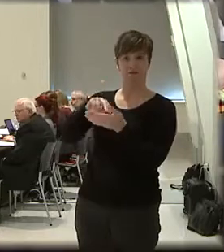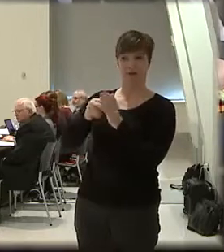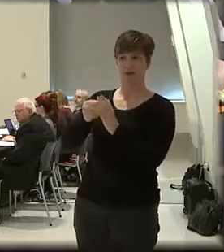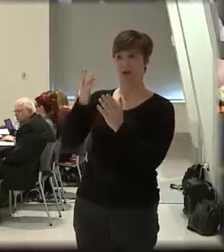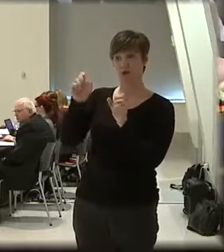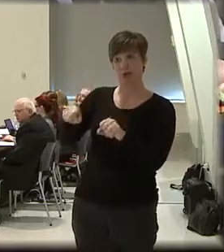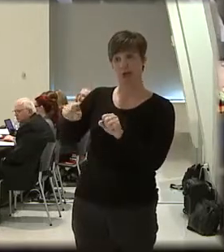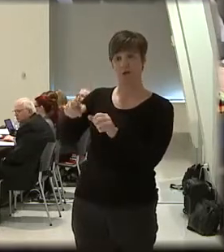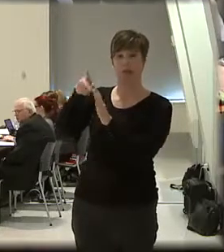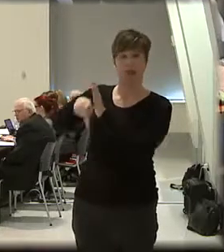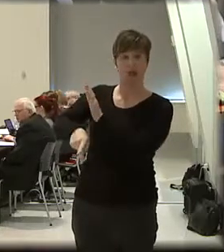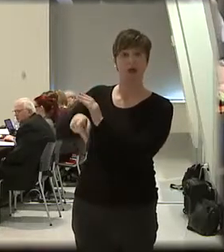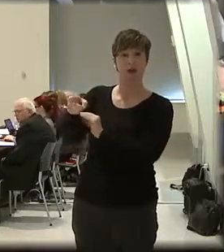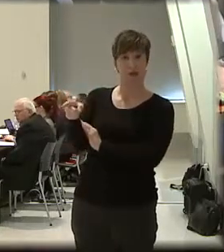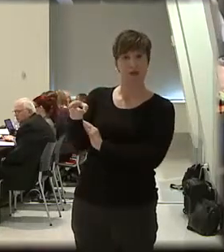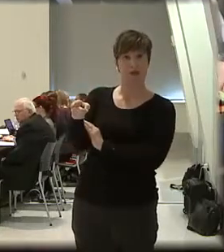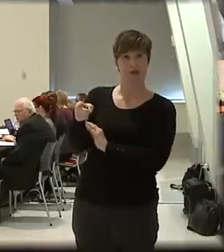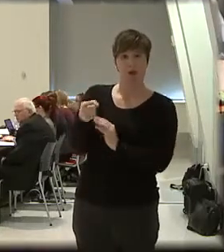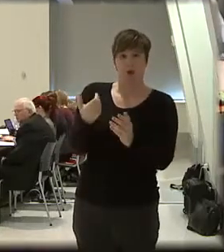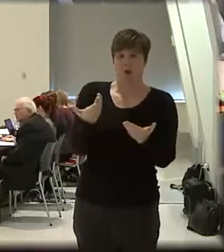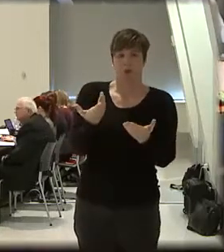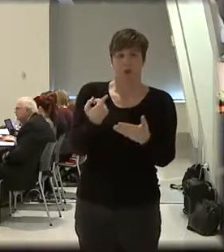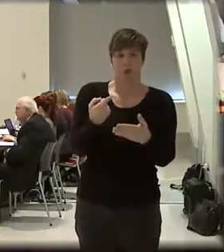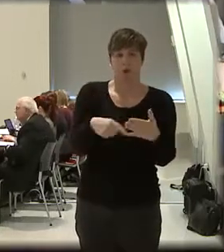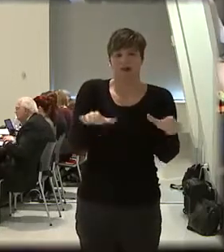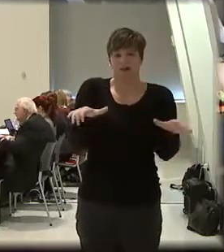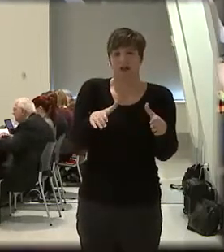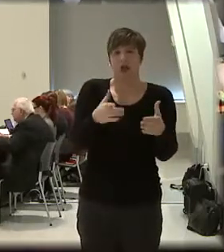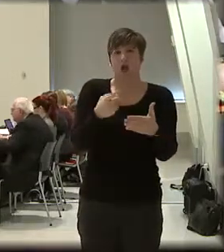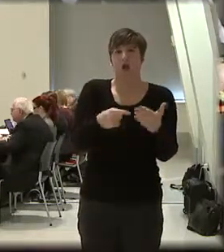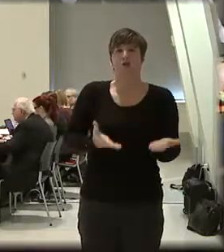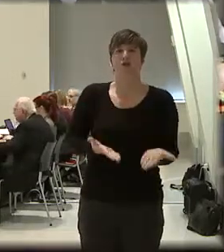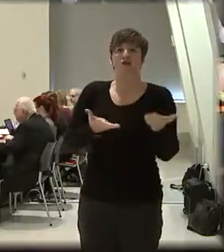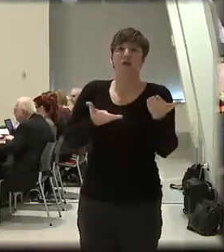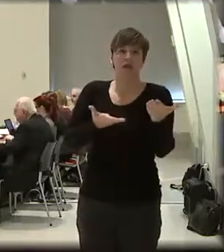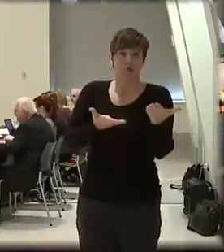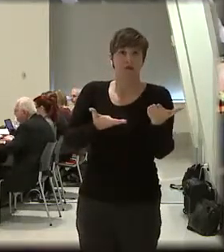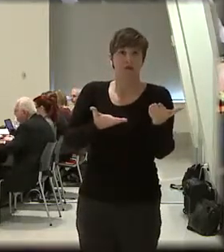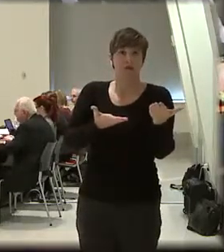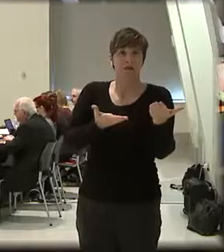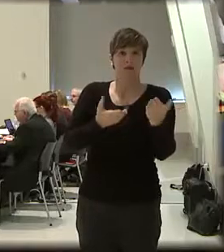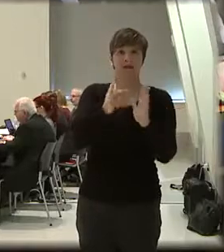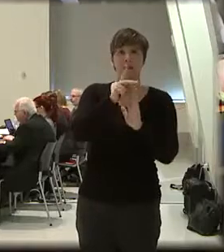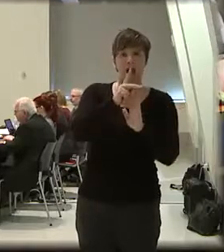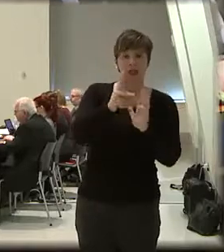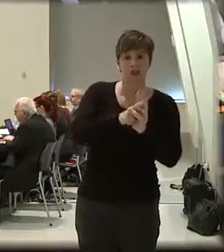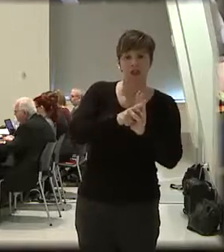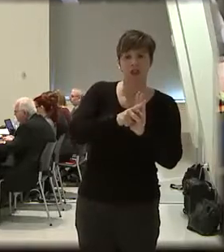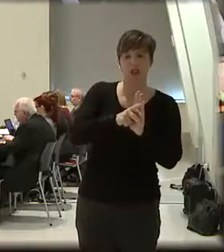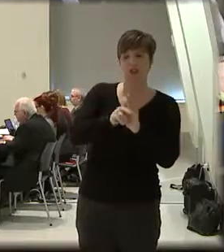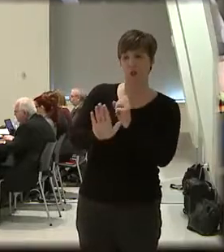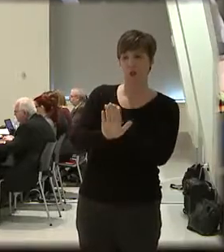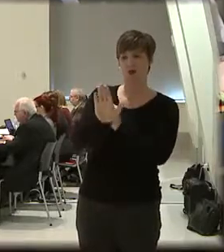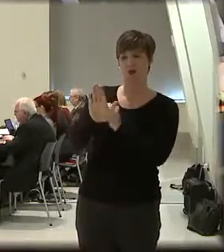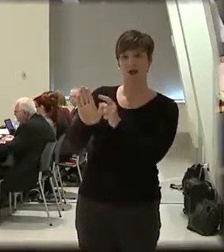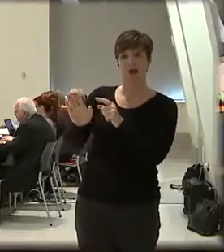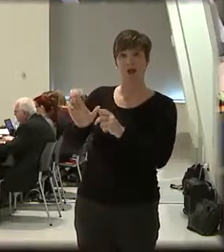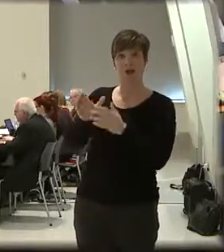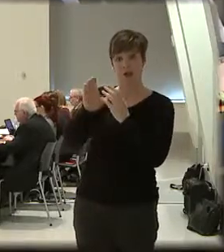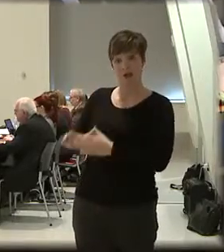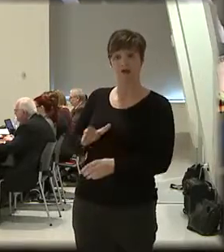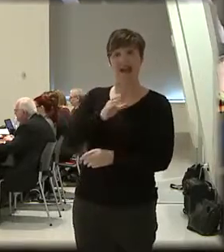being. What's done right now, and what do you suggest as policy to protect the public and the